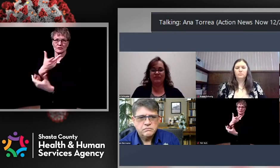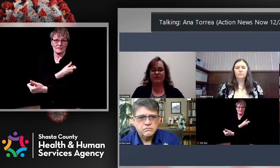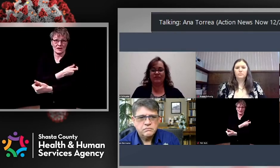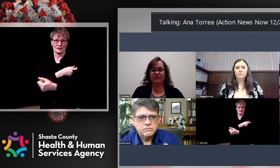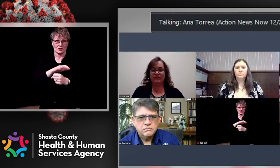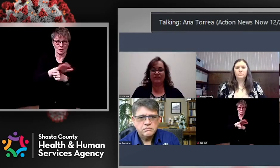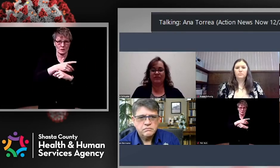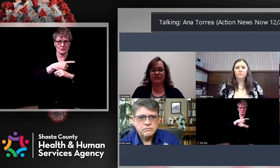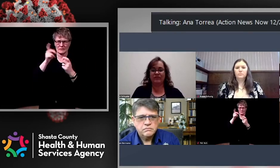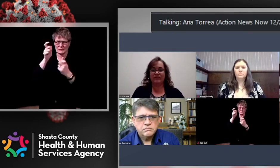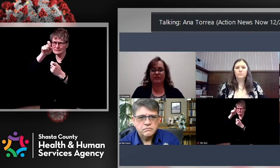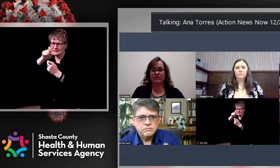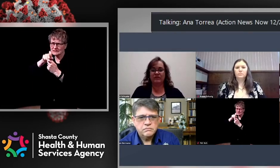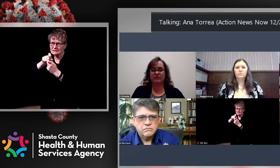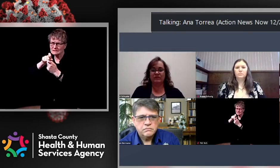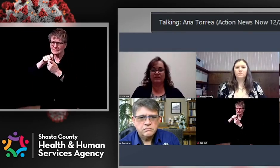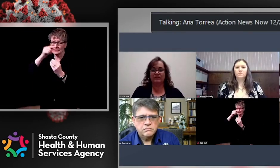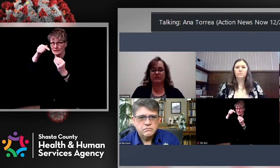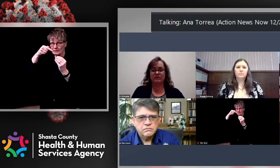you, appreciate it.